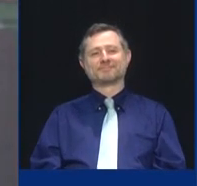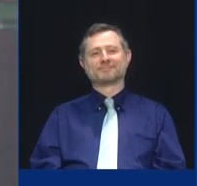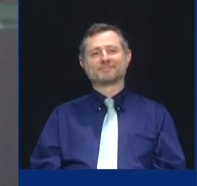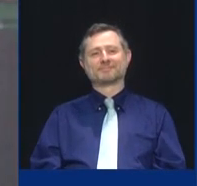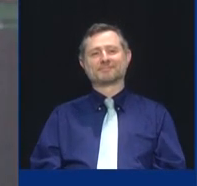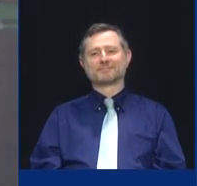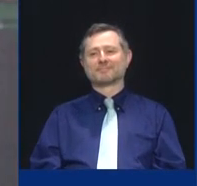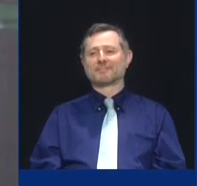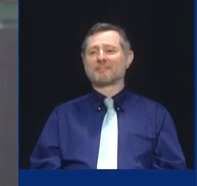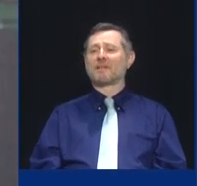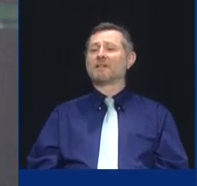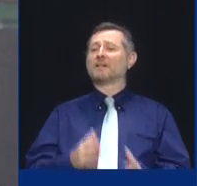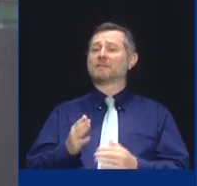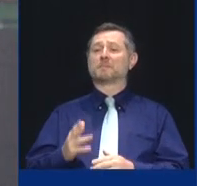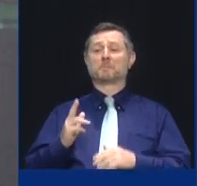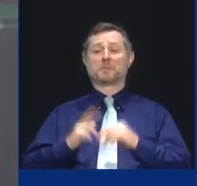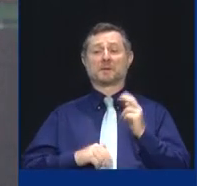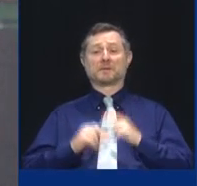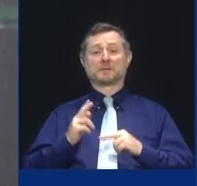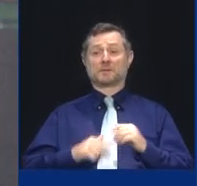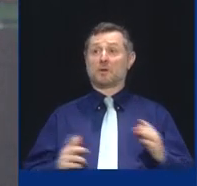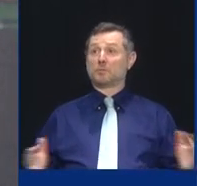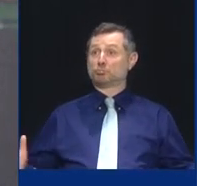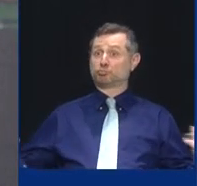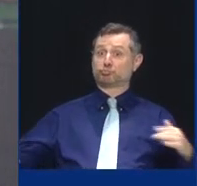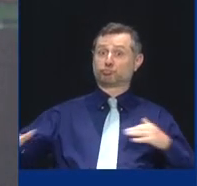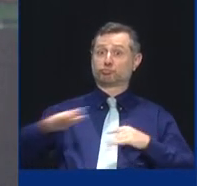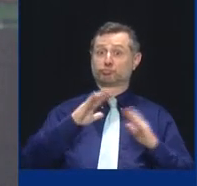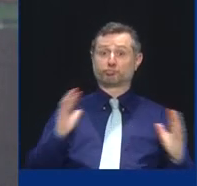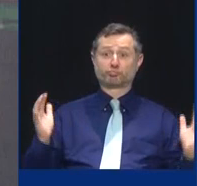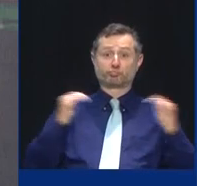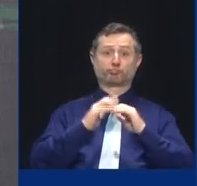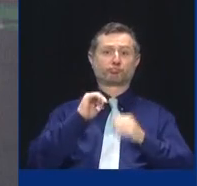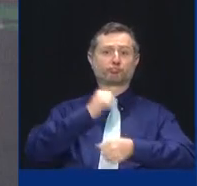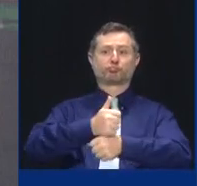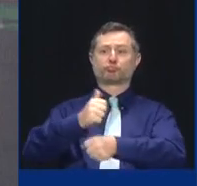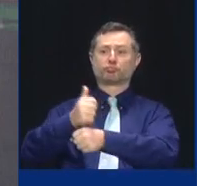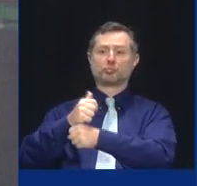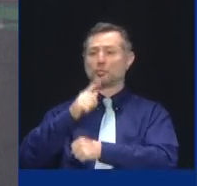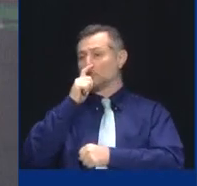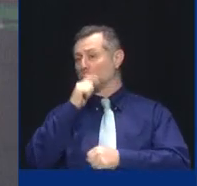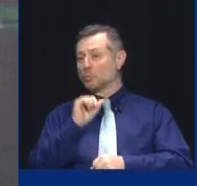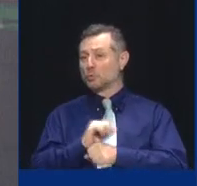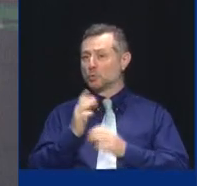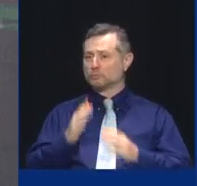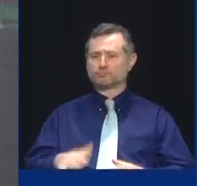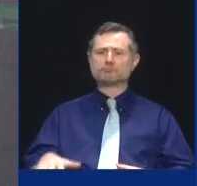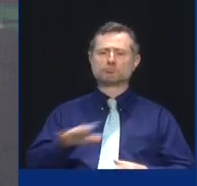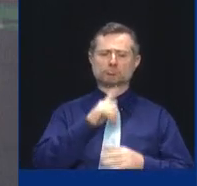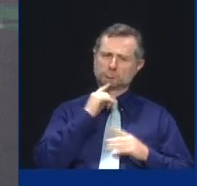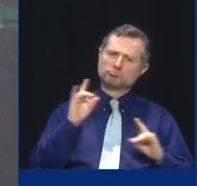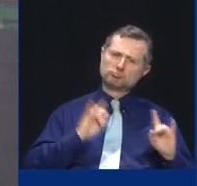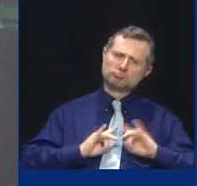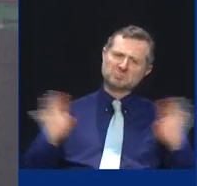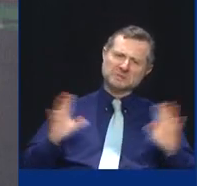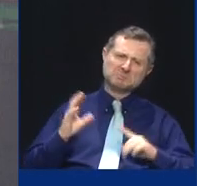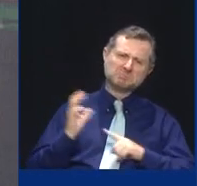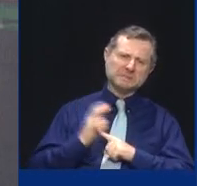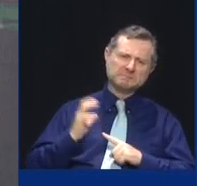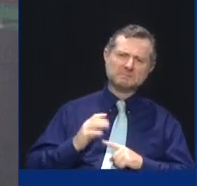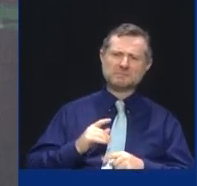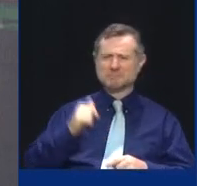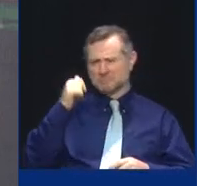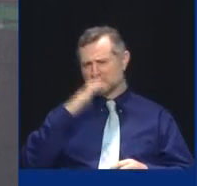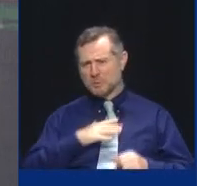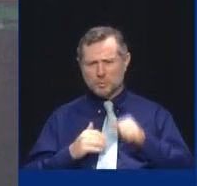And then we had to build it. And we have the best construction force in the United States of America with our women and men